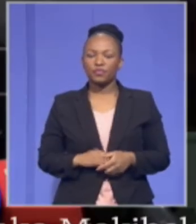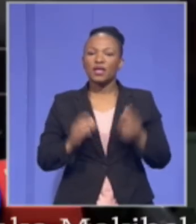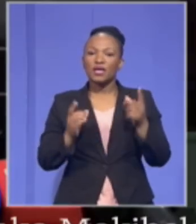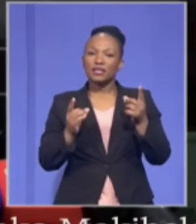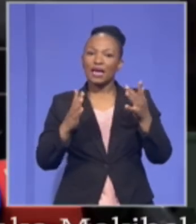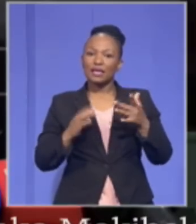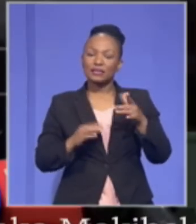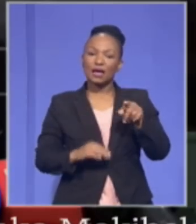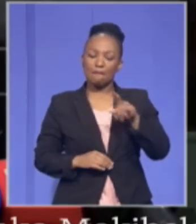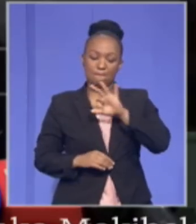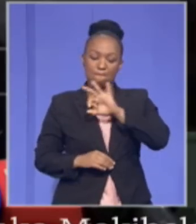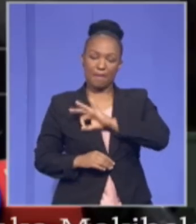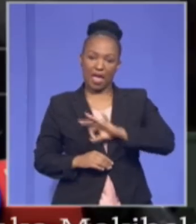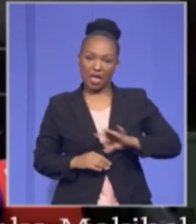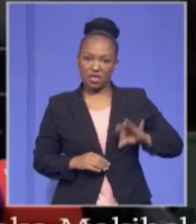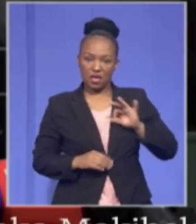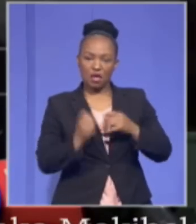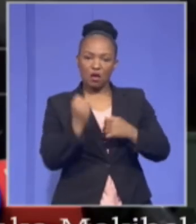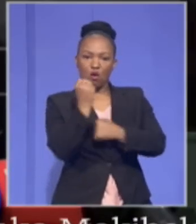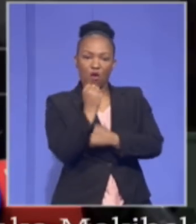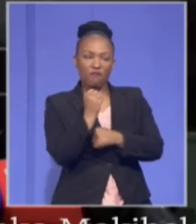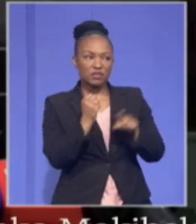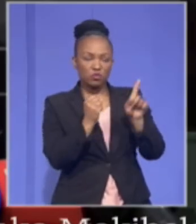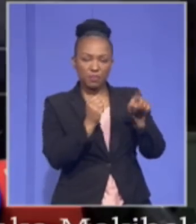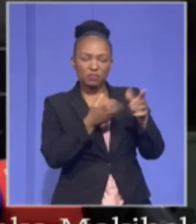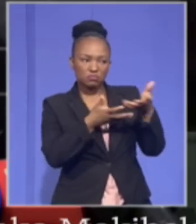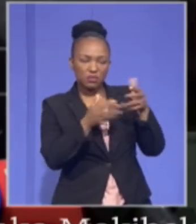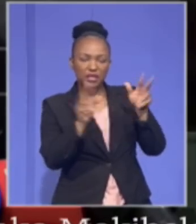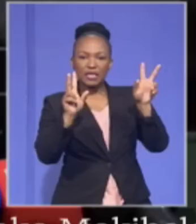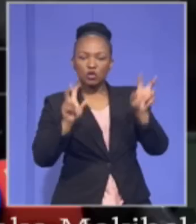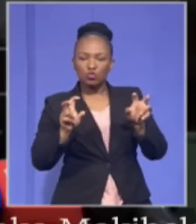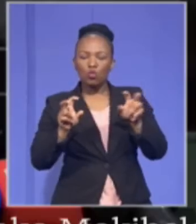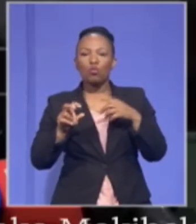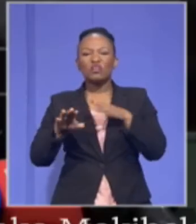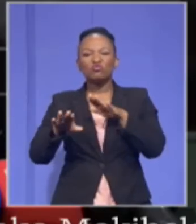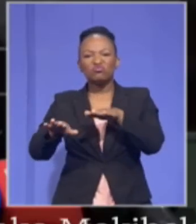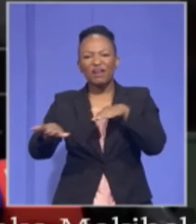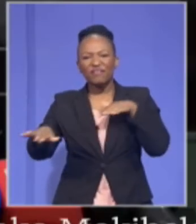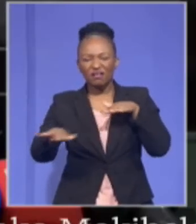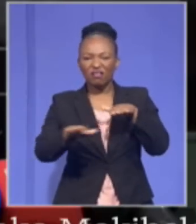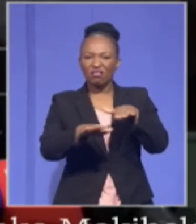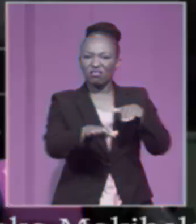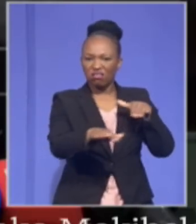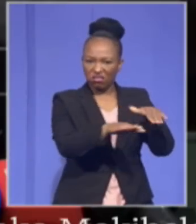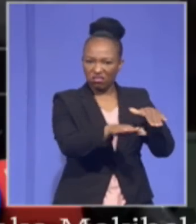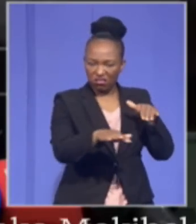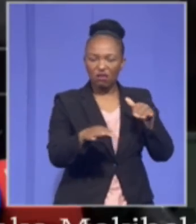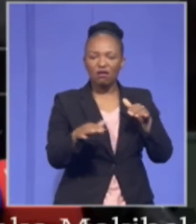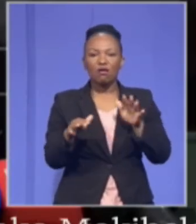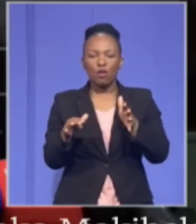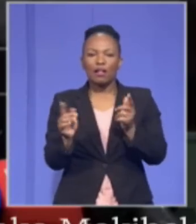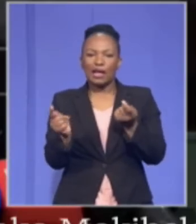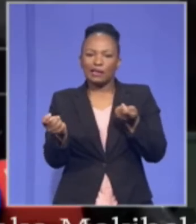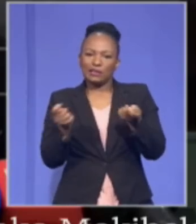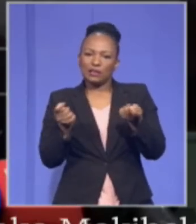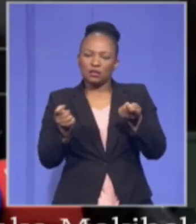office that we need to sort out the issues with the traffic. I said in a meeting earlier